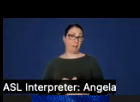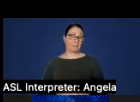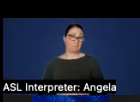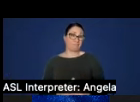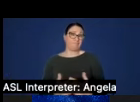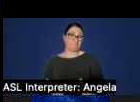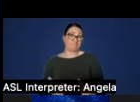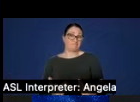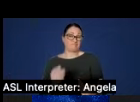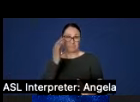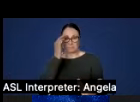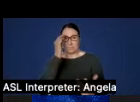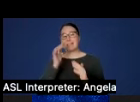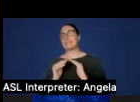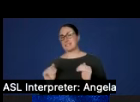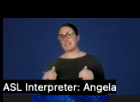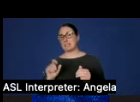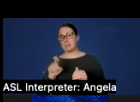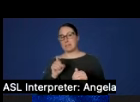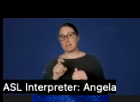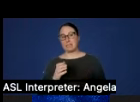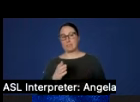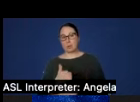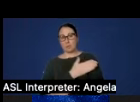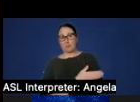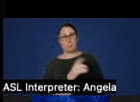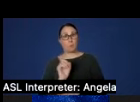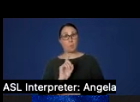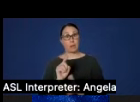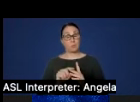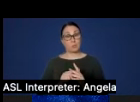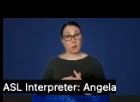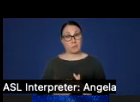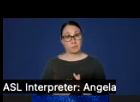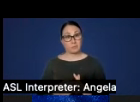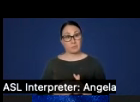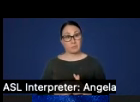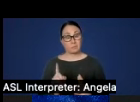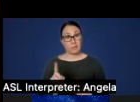The system definitely needs some improvement, but where do you start?